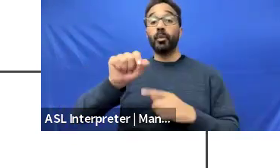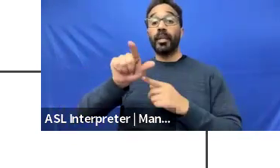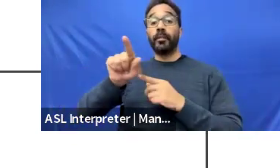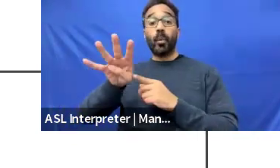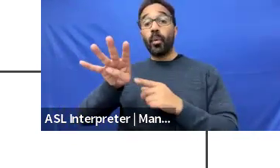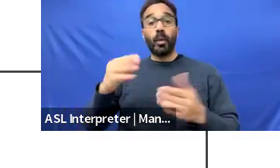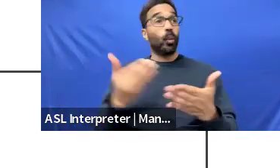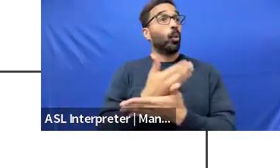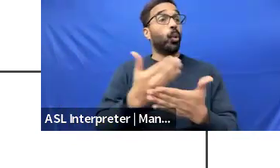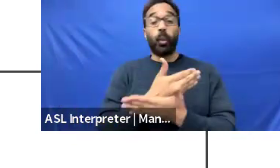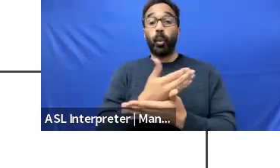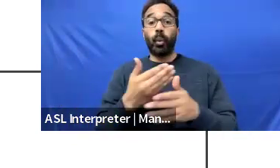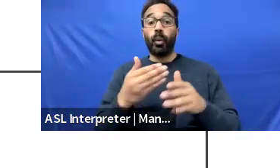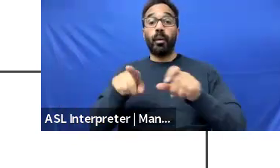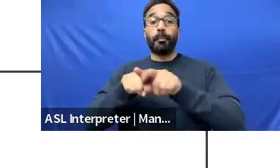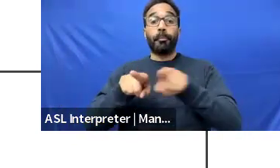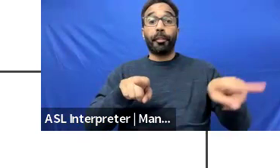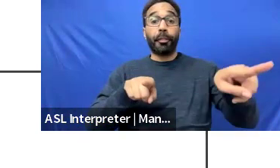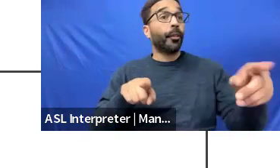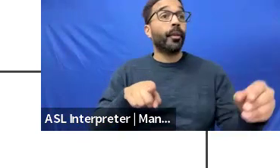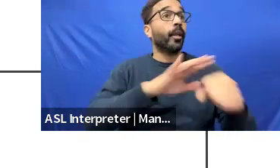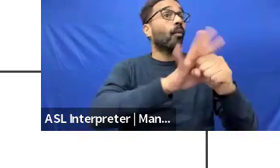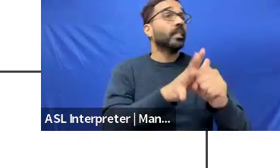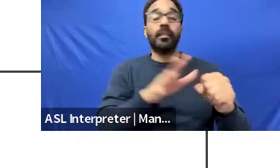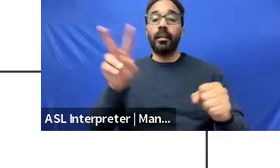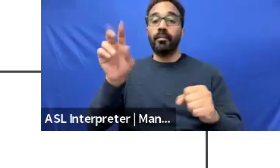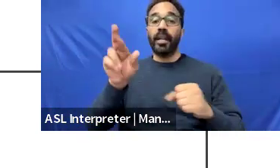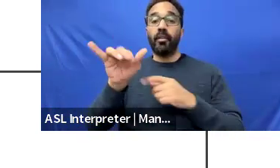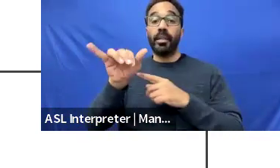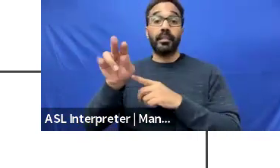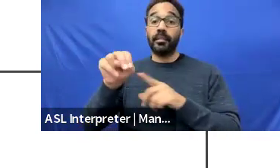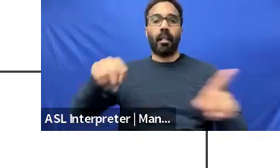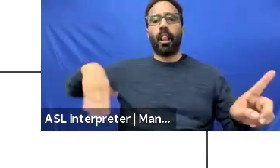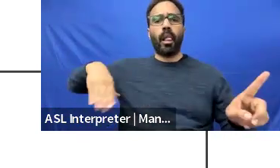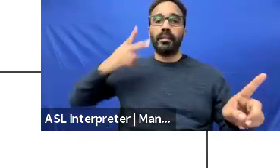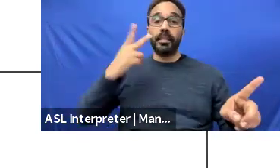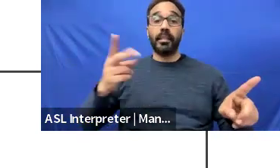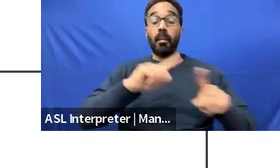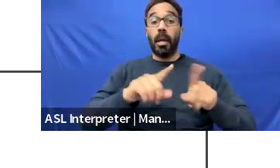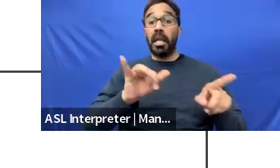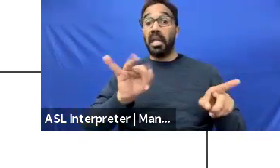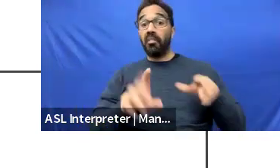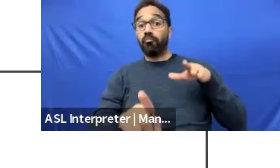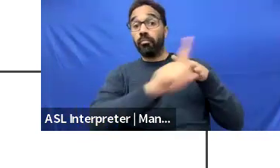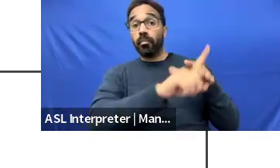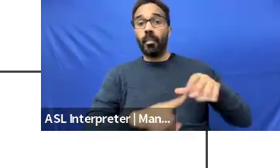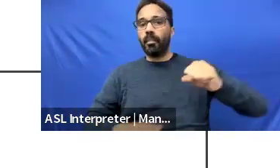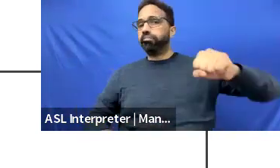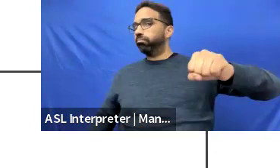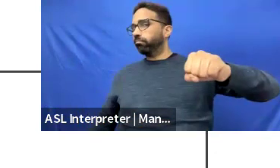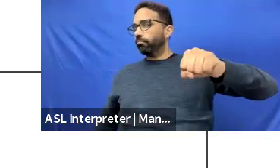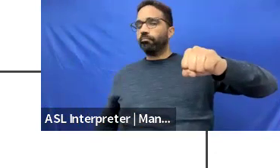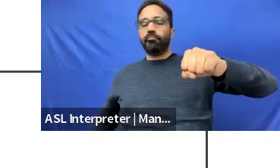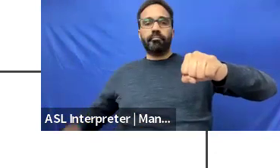news or make its way through the nation yet. But if we do, this is going to help build us that immunity. It's going to help keep us fresh. We're